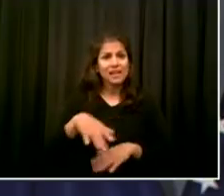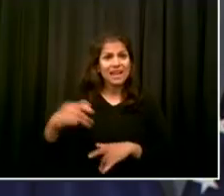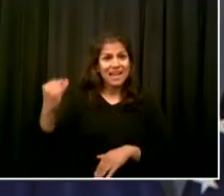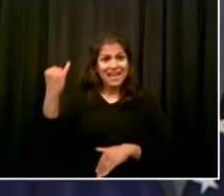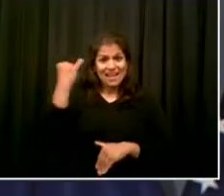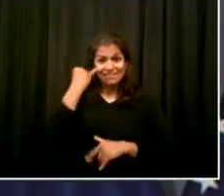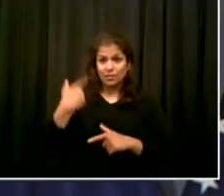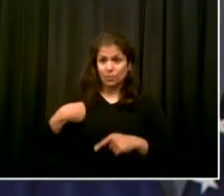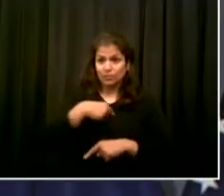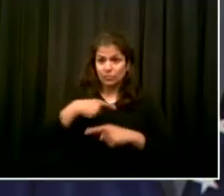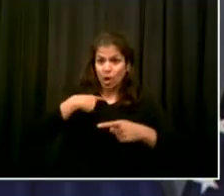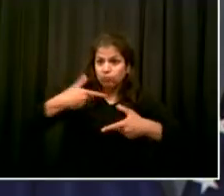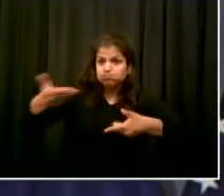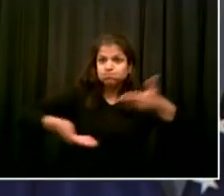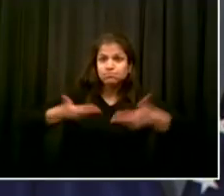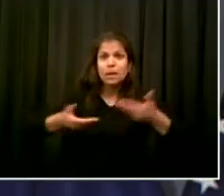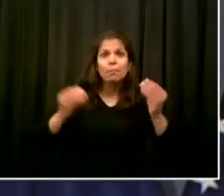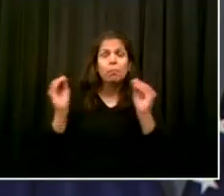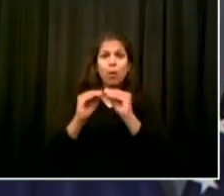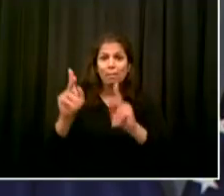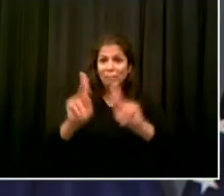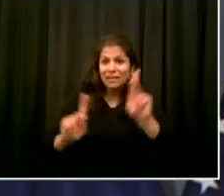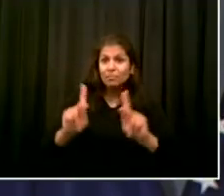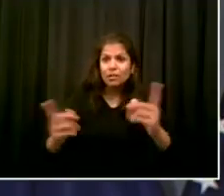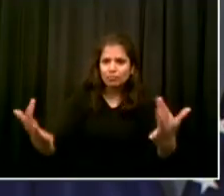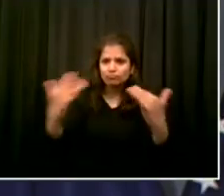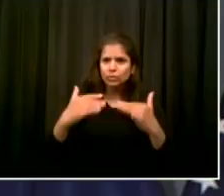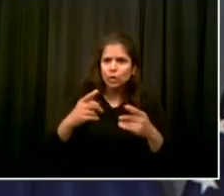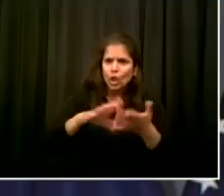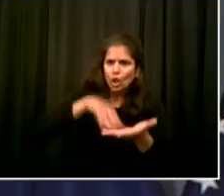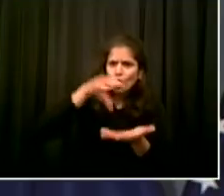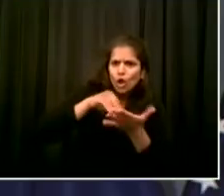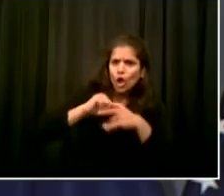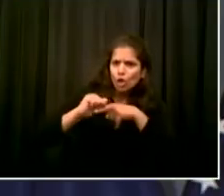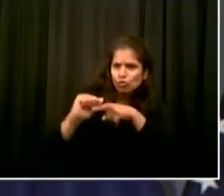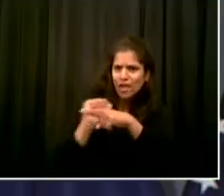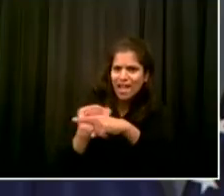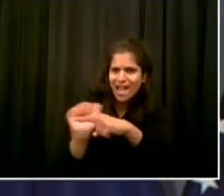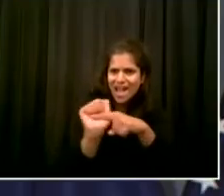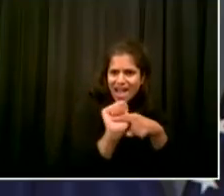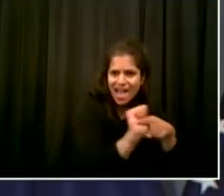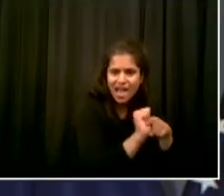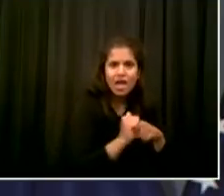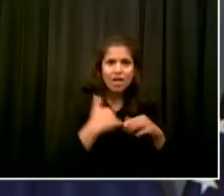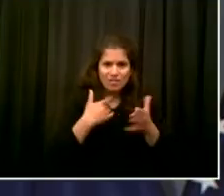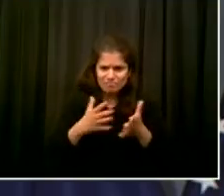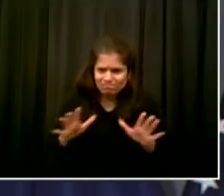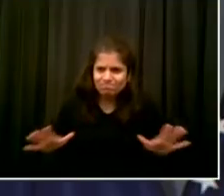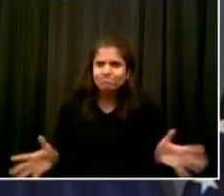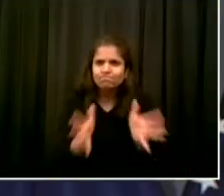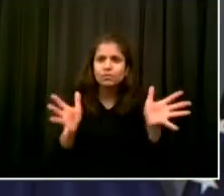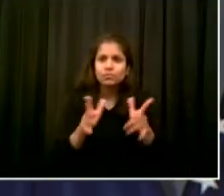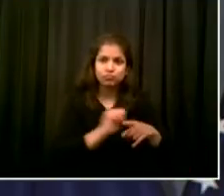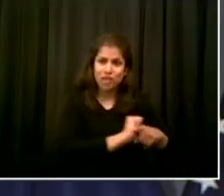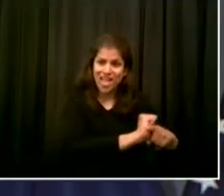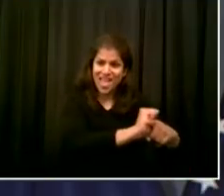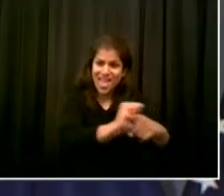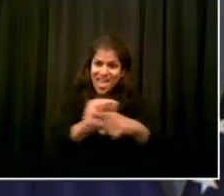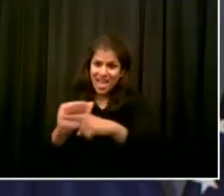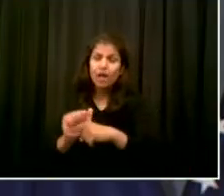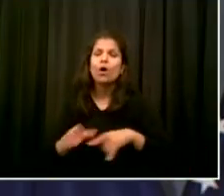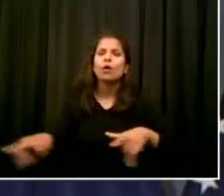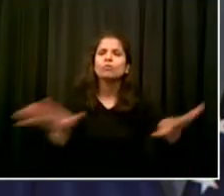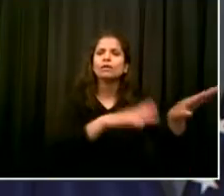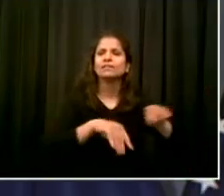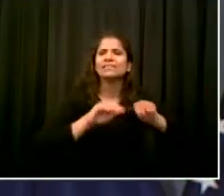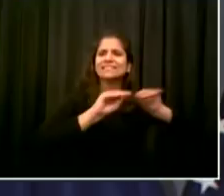credible messengers as public health workers back into the neighborhoods and the communities that they were raised makes a